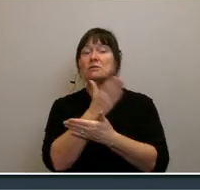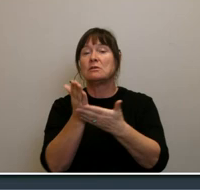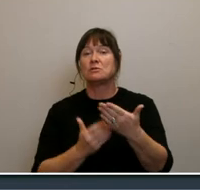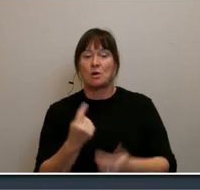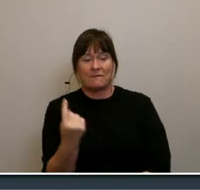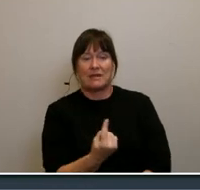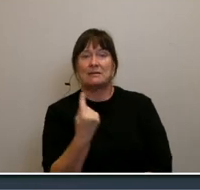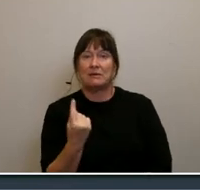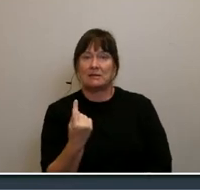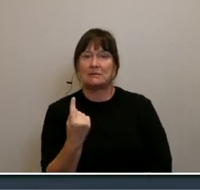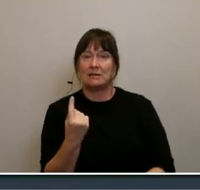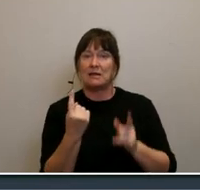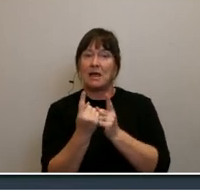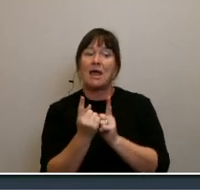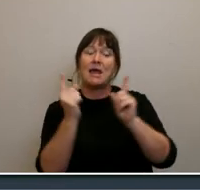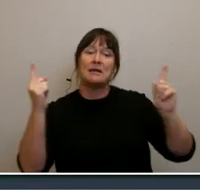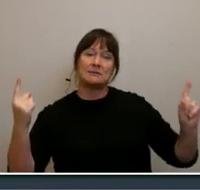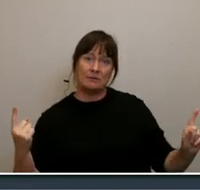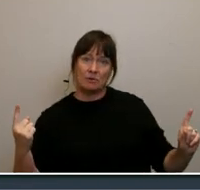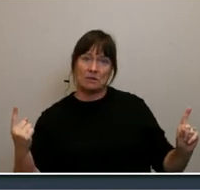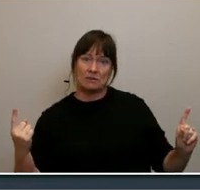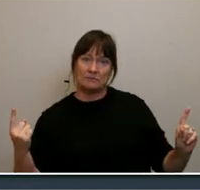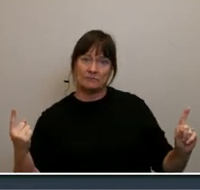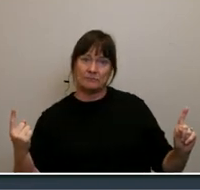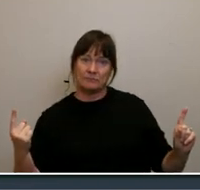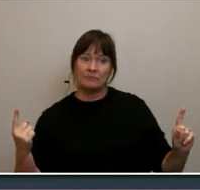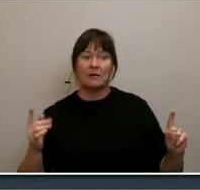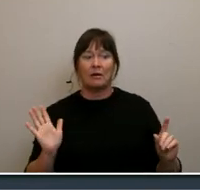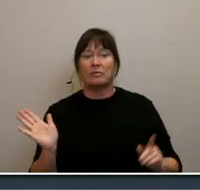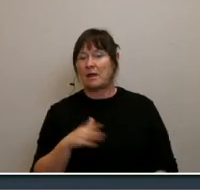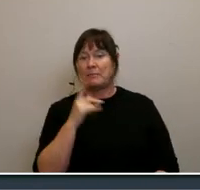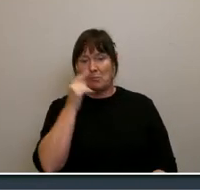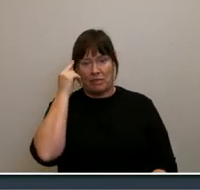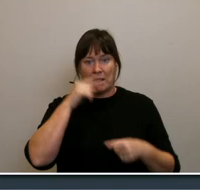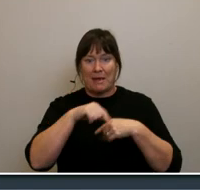of independence and separation, which has come to dominate the modern narrative,